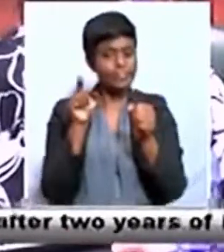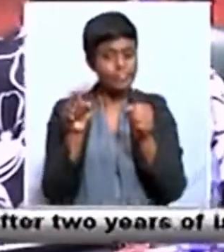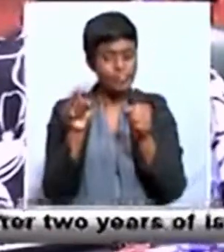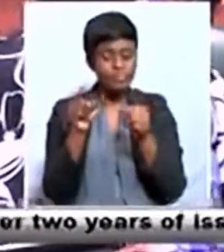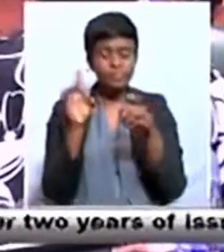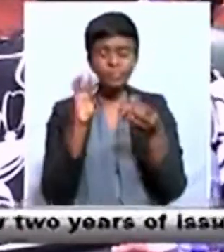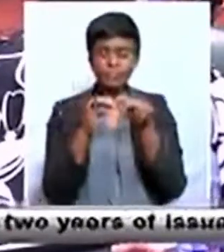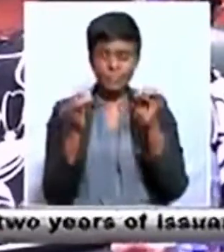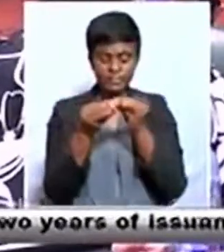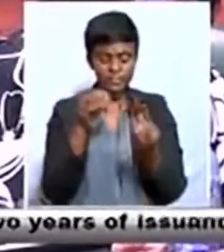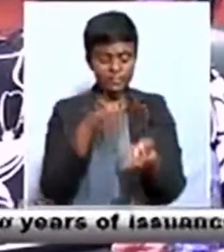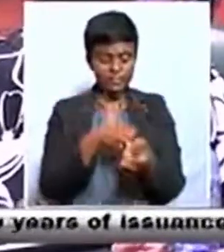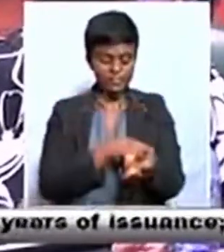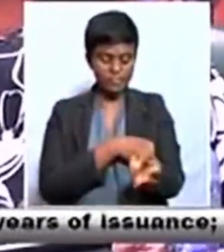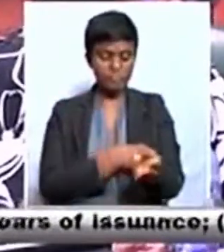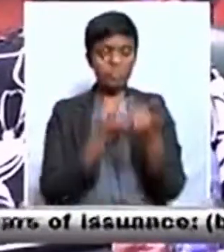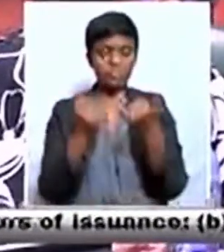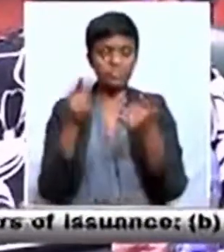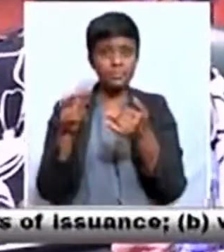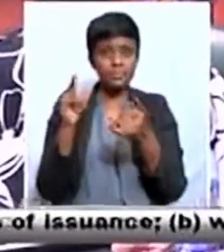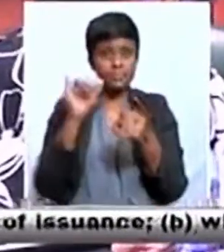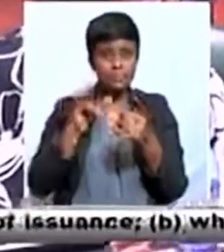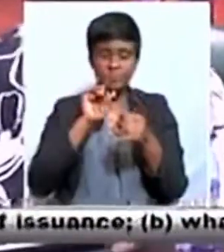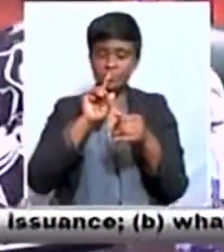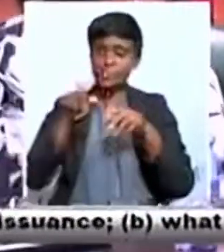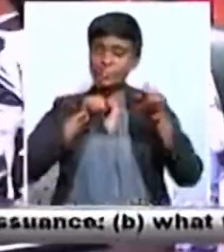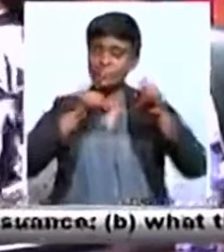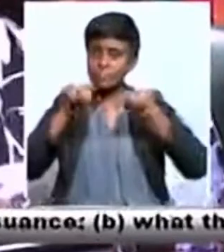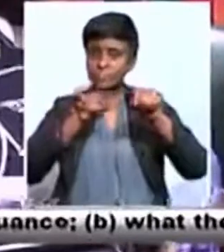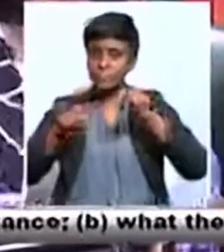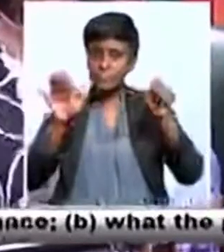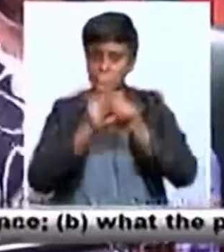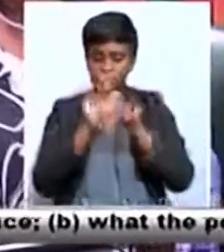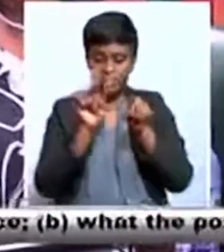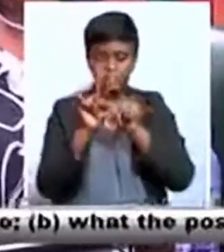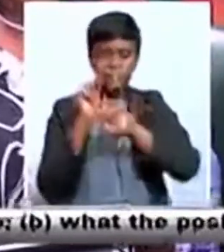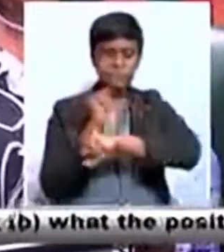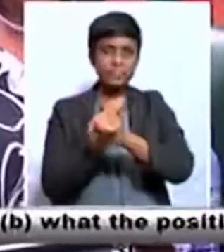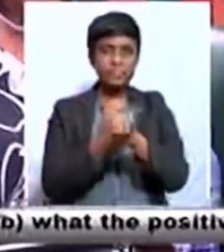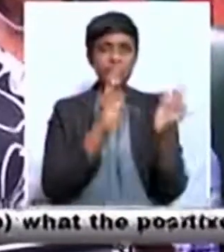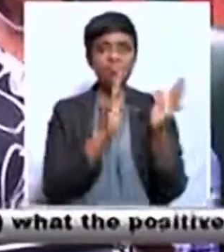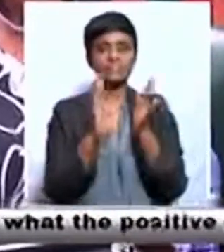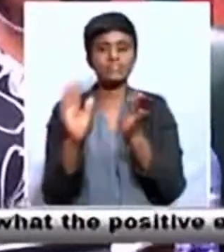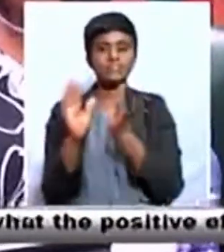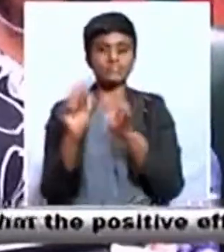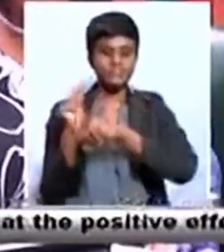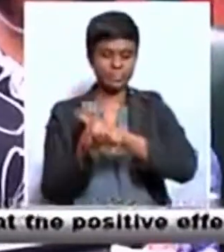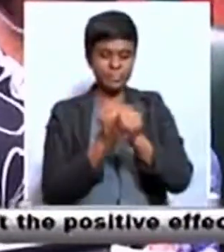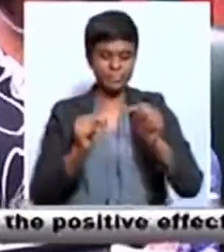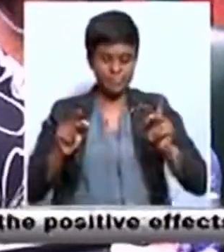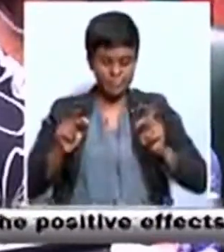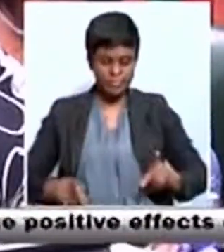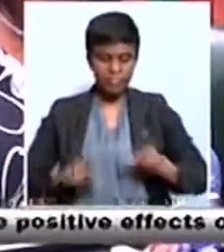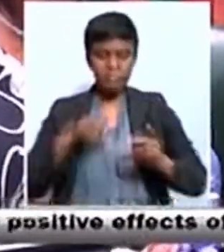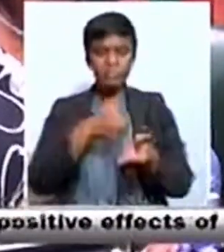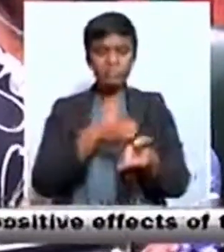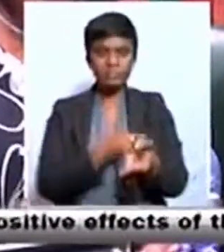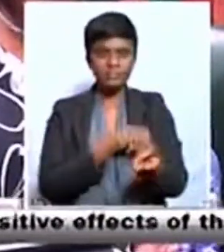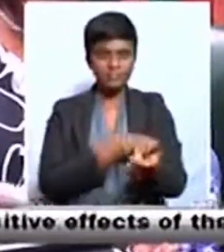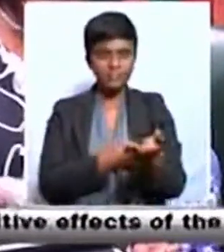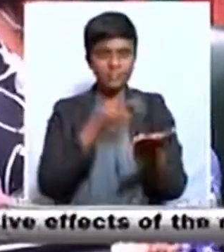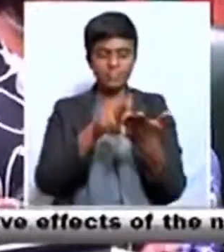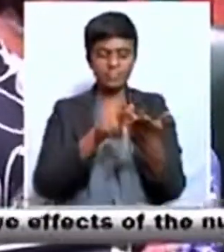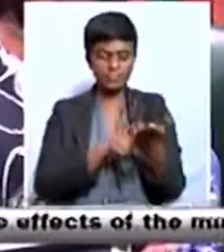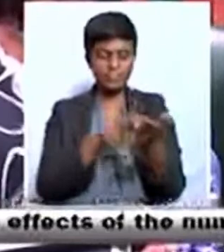expiration of examination numbers is a control and security measure to protect the personal examination record.